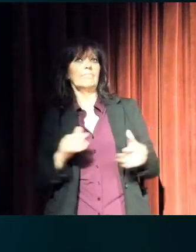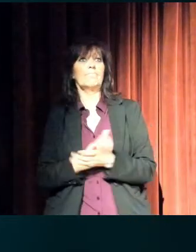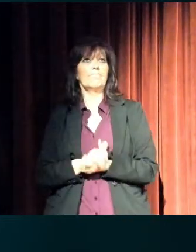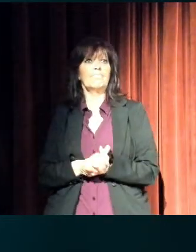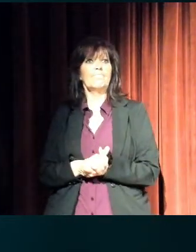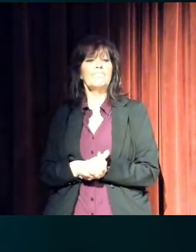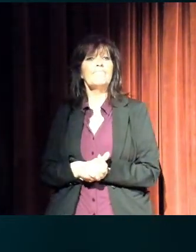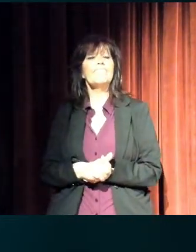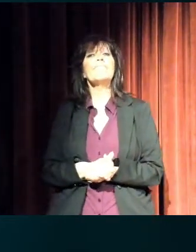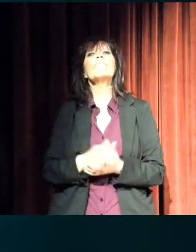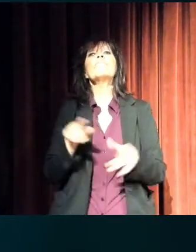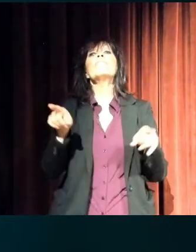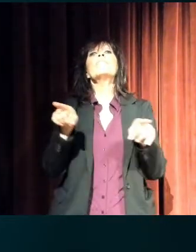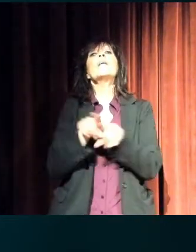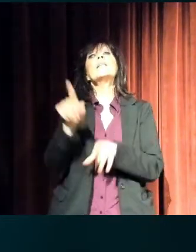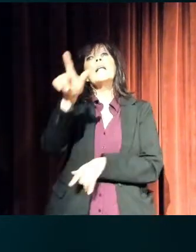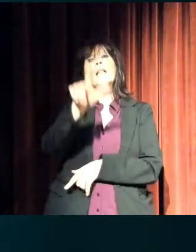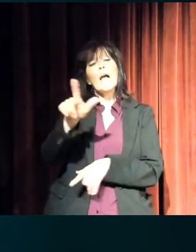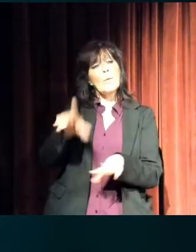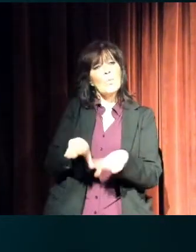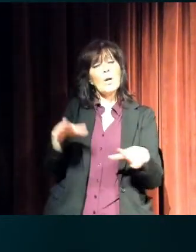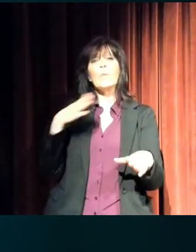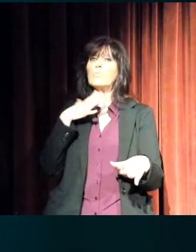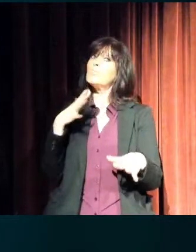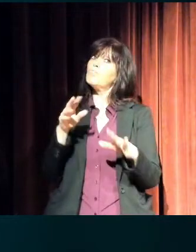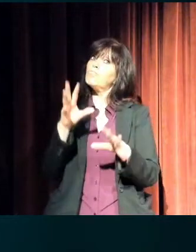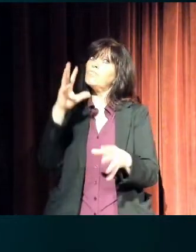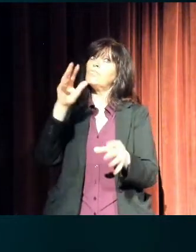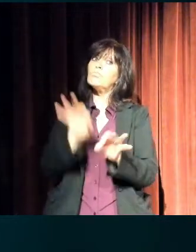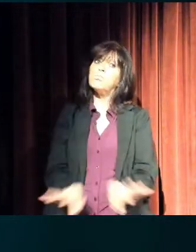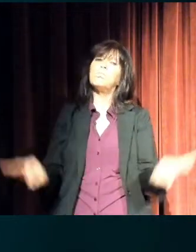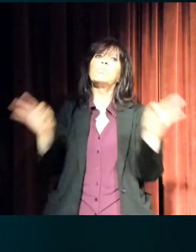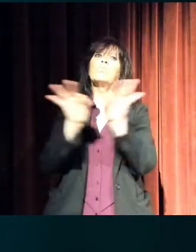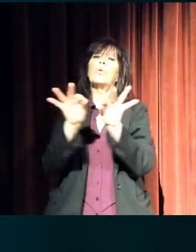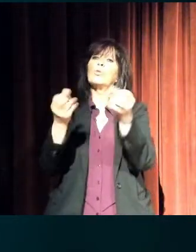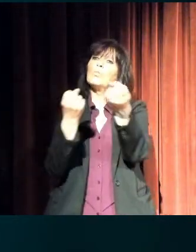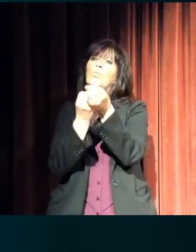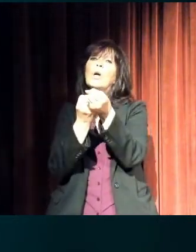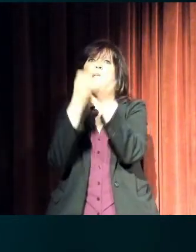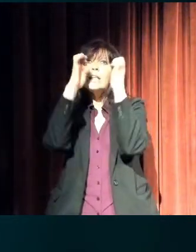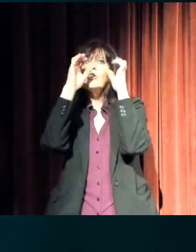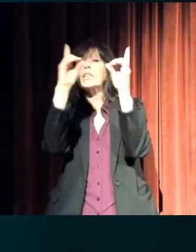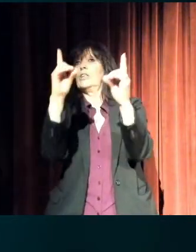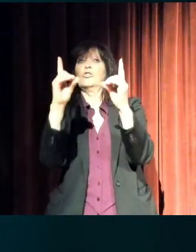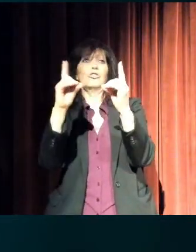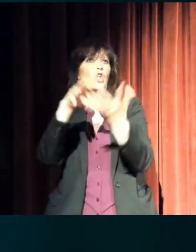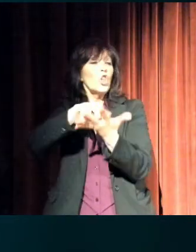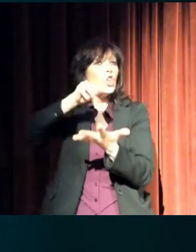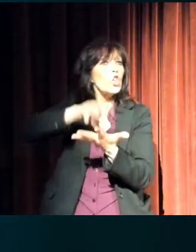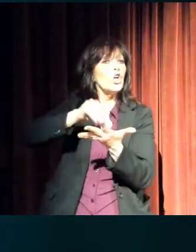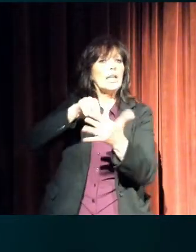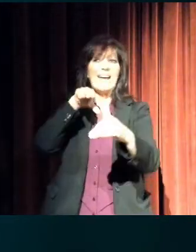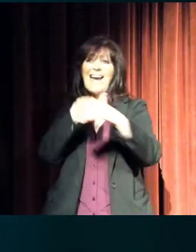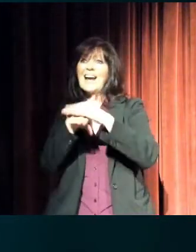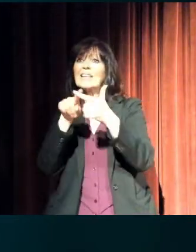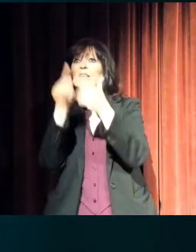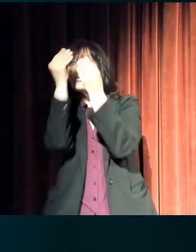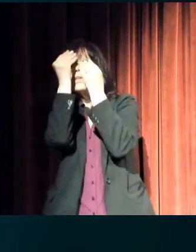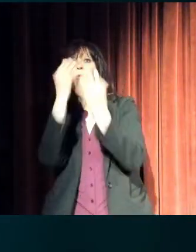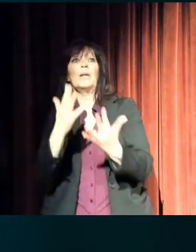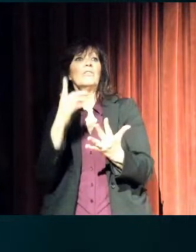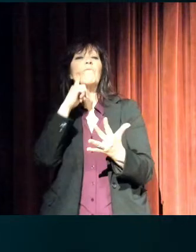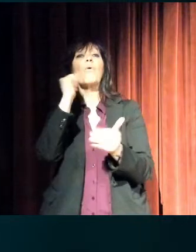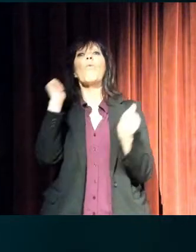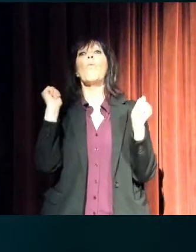County. As a public library, we play a crucial role in promoting education, lifelong learning, and access to information